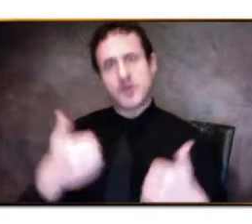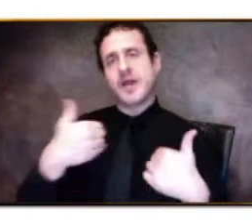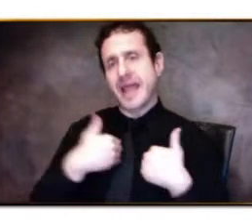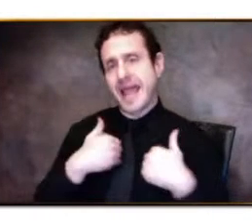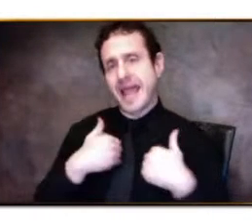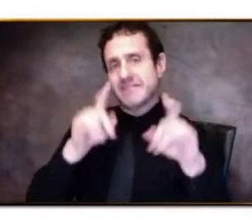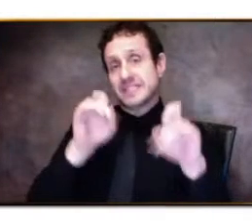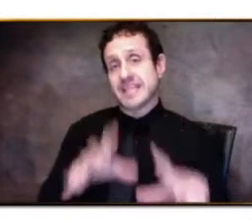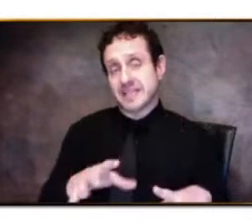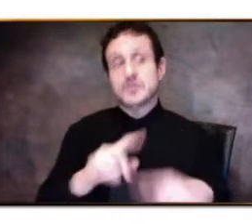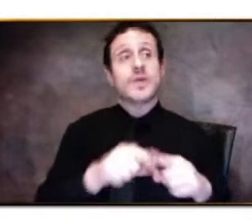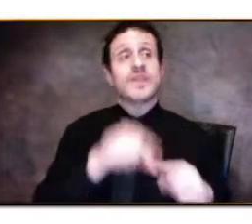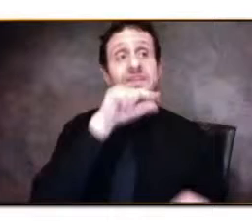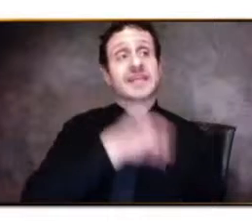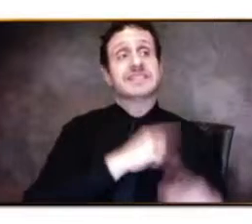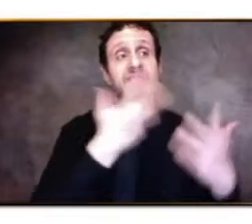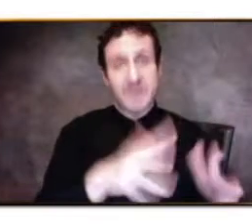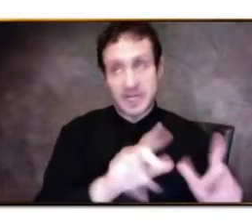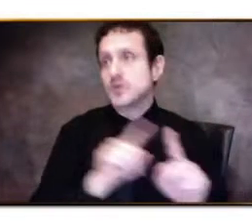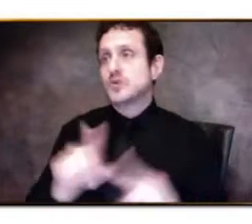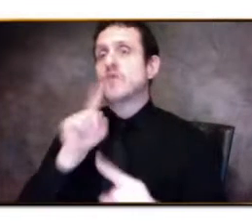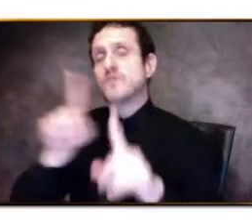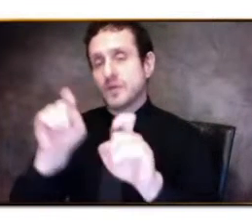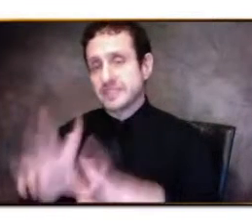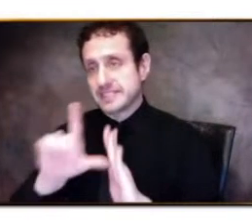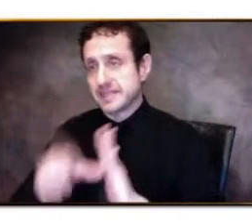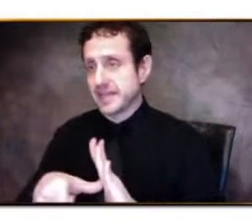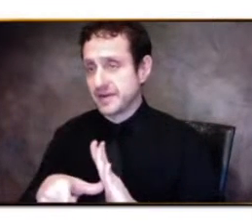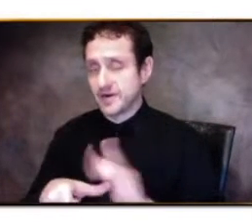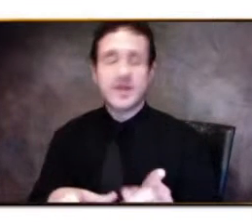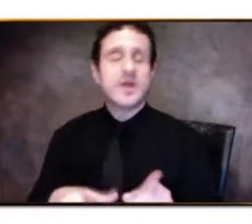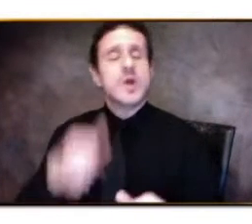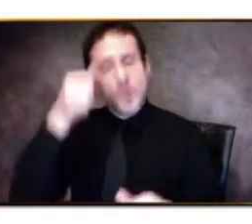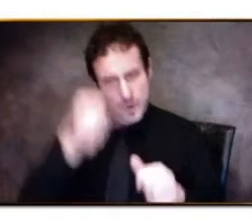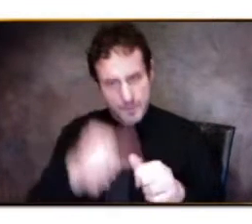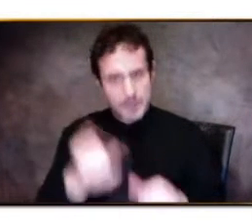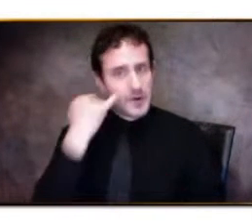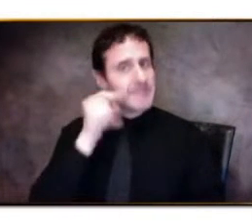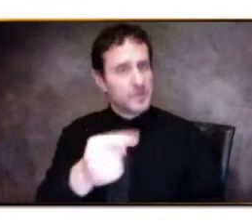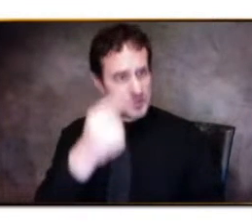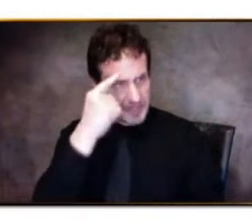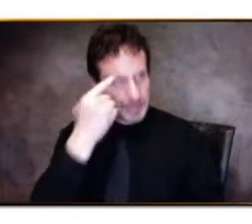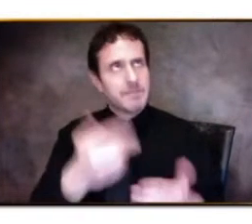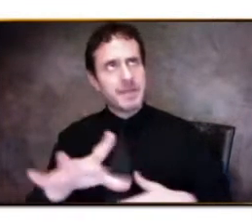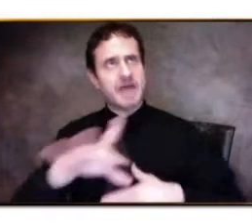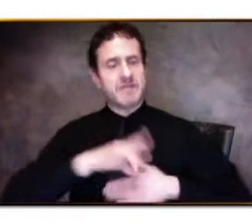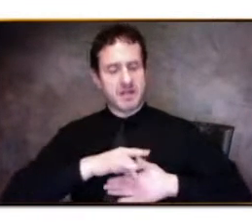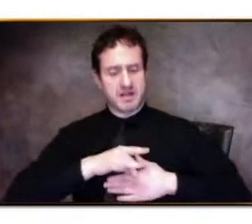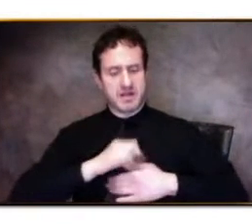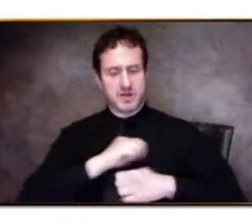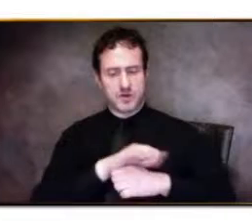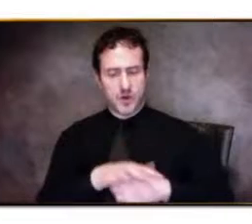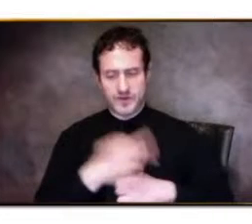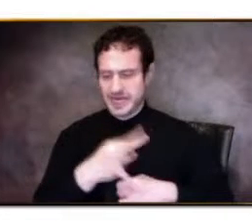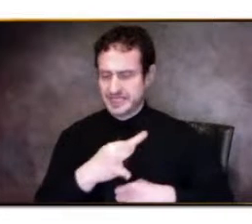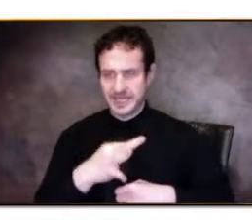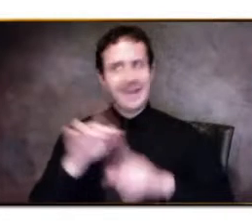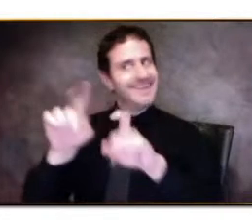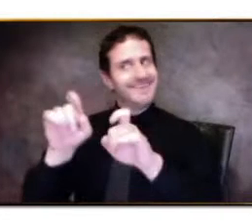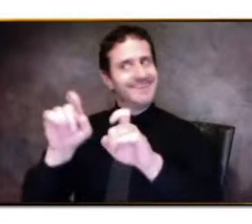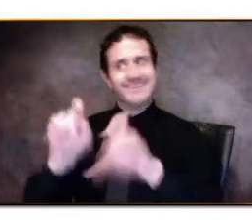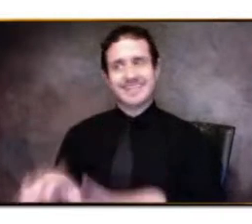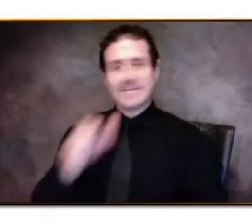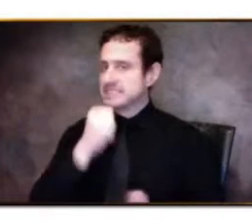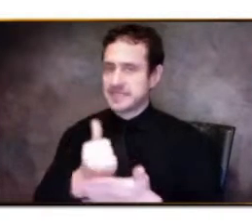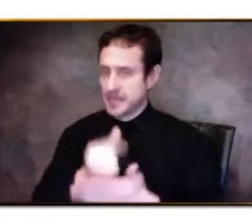afterwards. You can't test out of quarantine if you think you've been exposed, but please know that you can find a list of testing locations on our